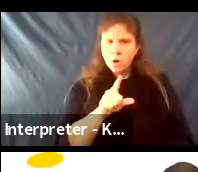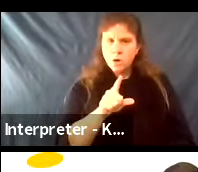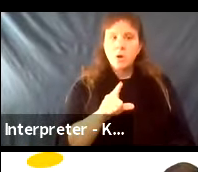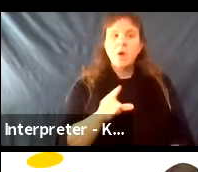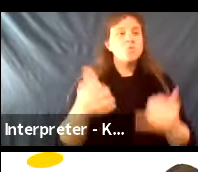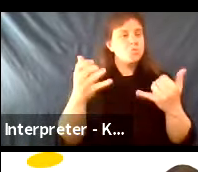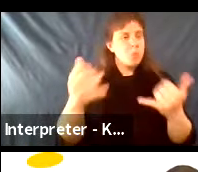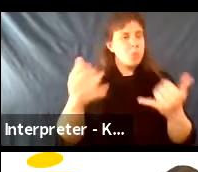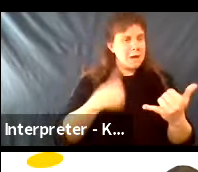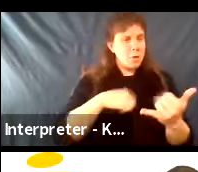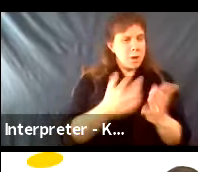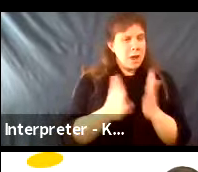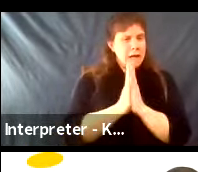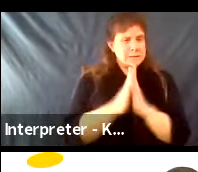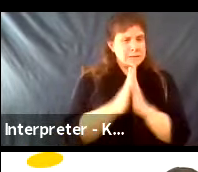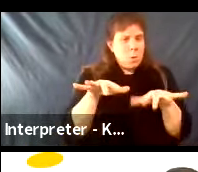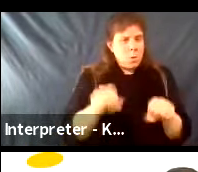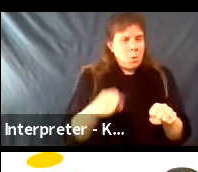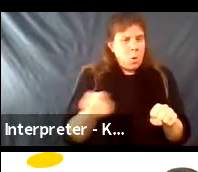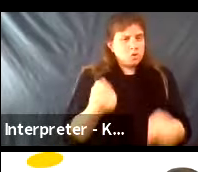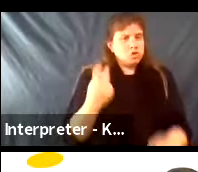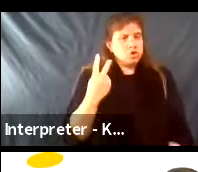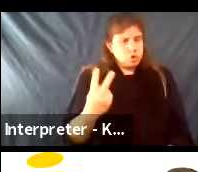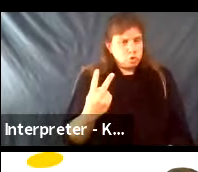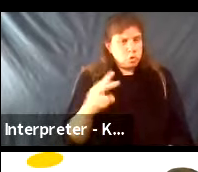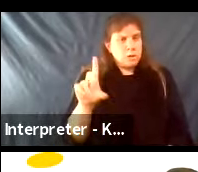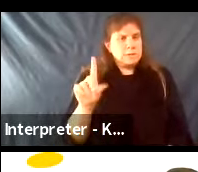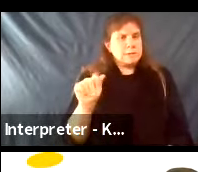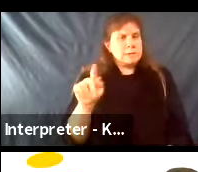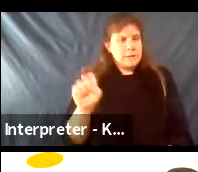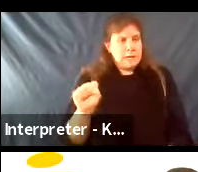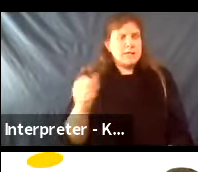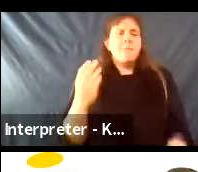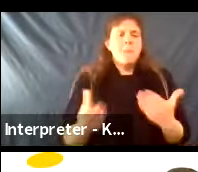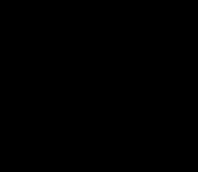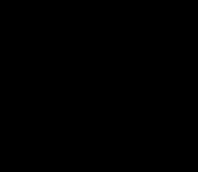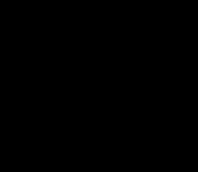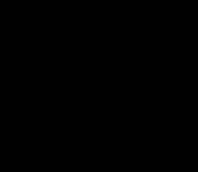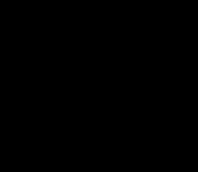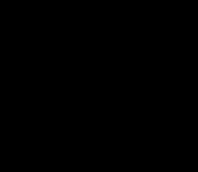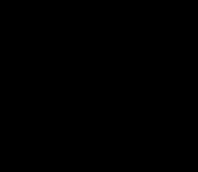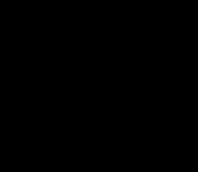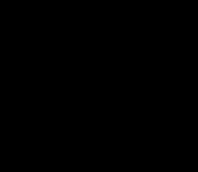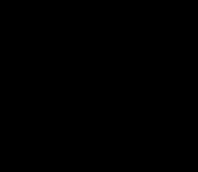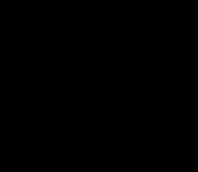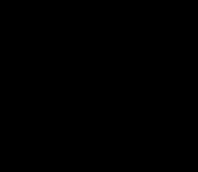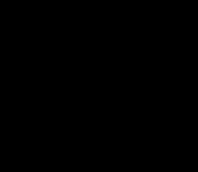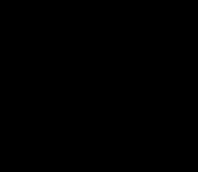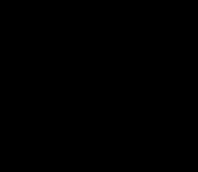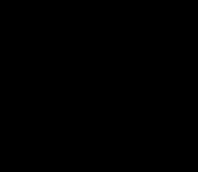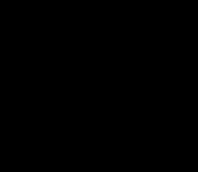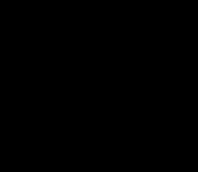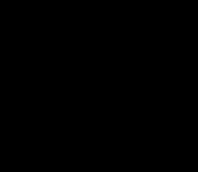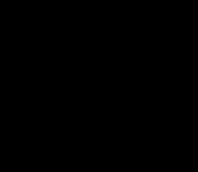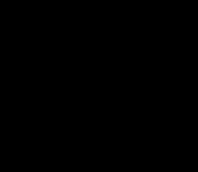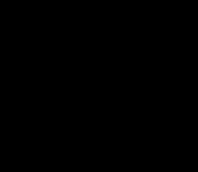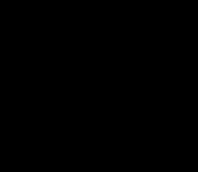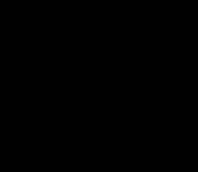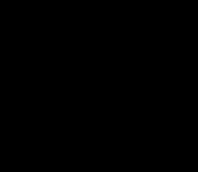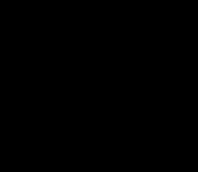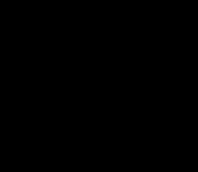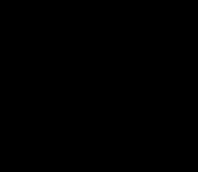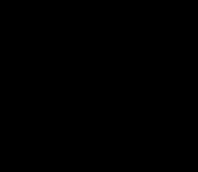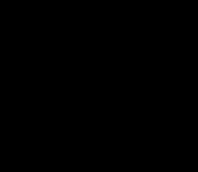2 dates, and we may have 2 meetings in March, depending on how things are going